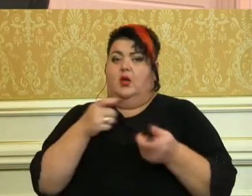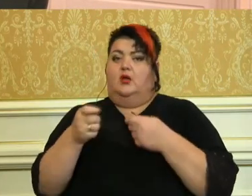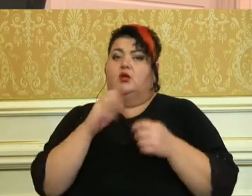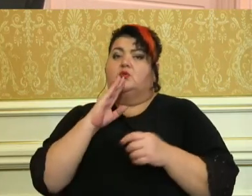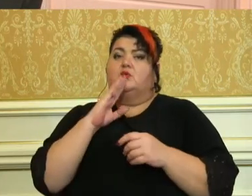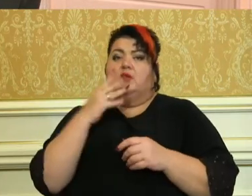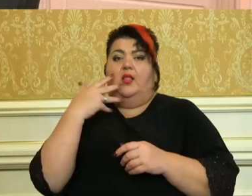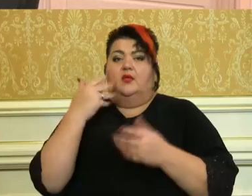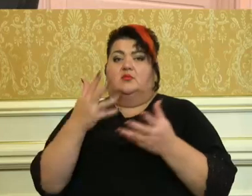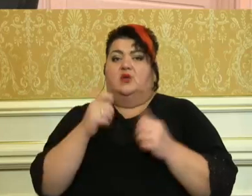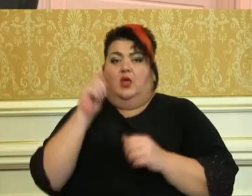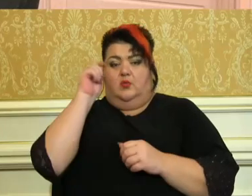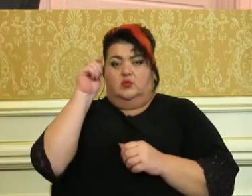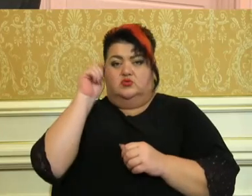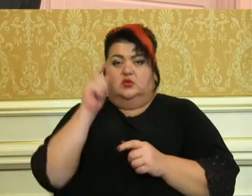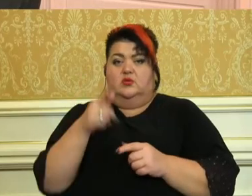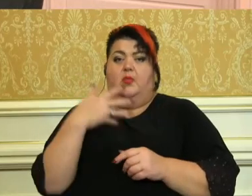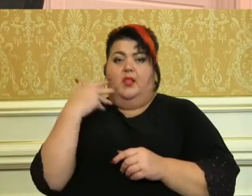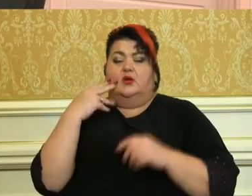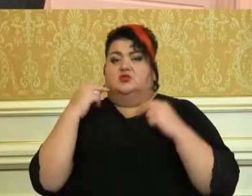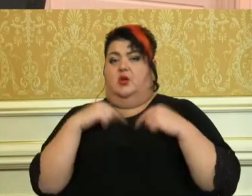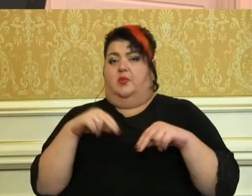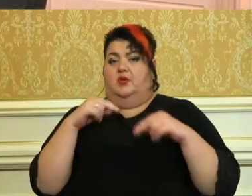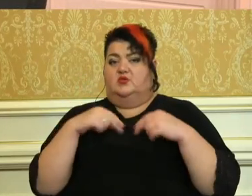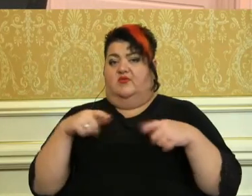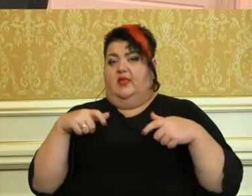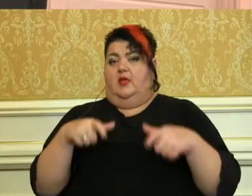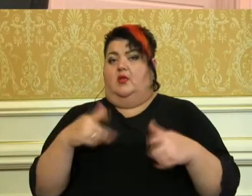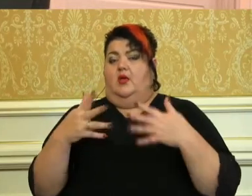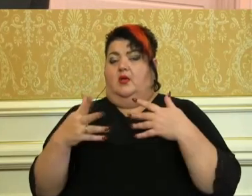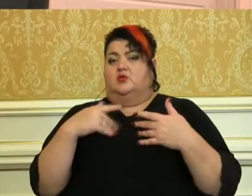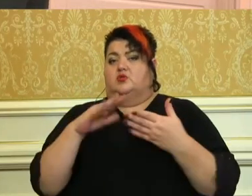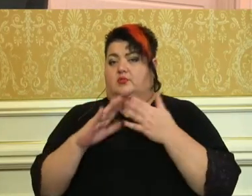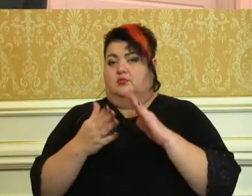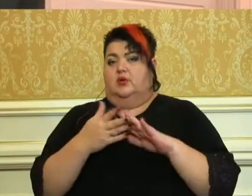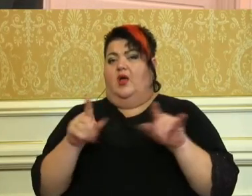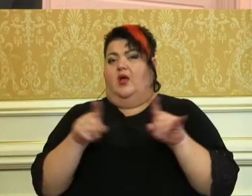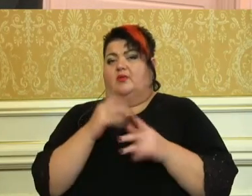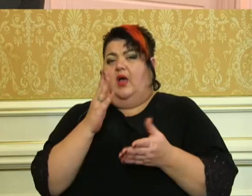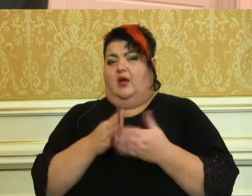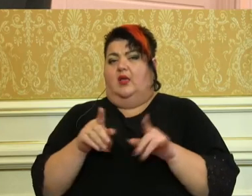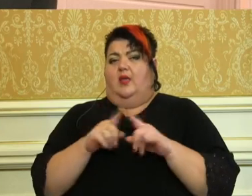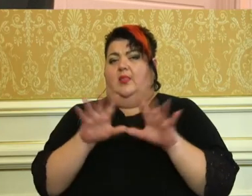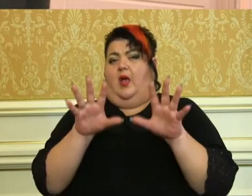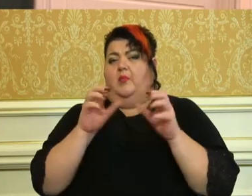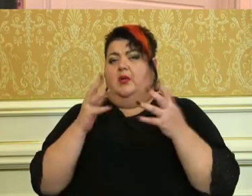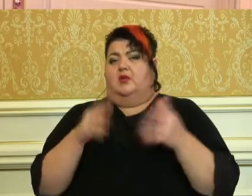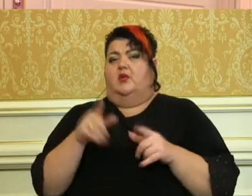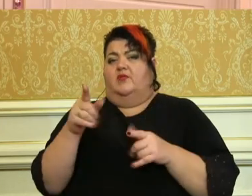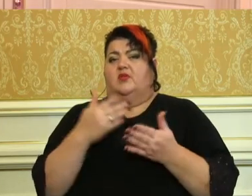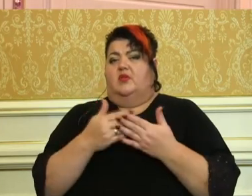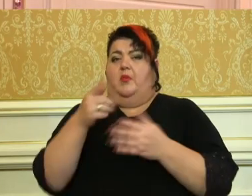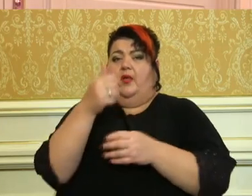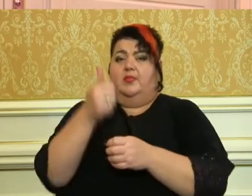executive position. You know, easy to invite for this position the men,